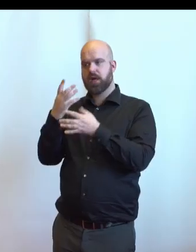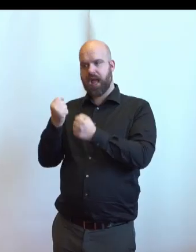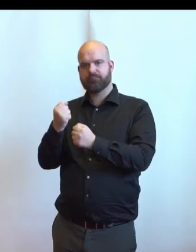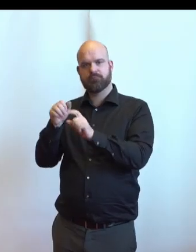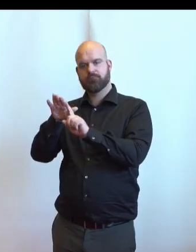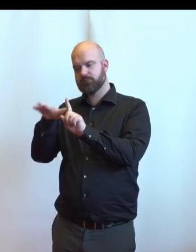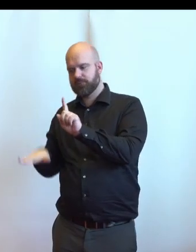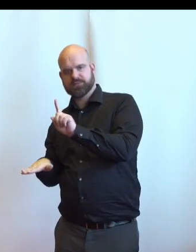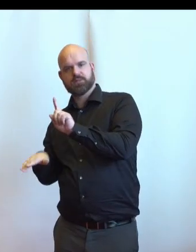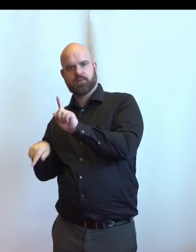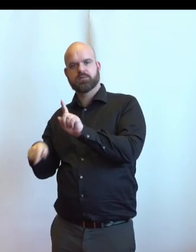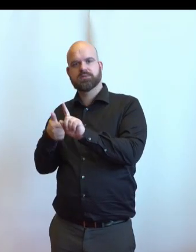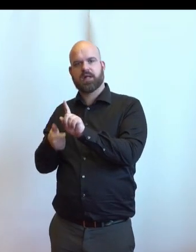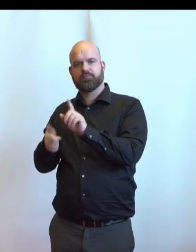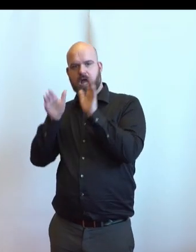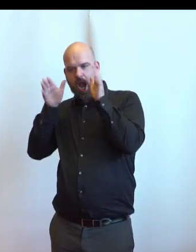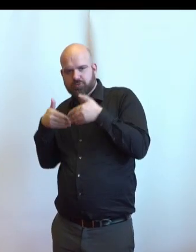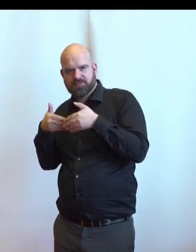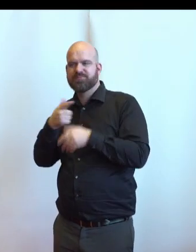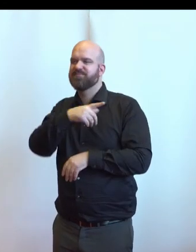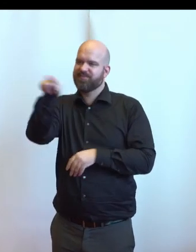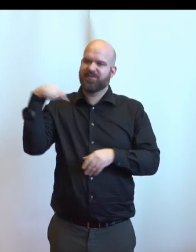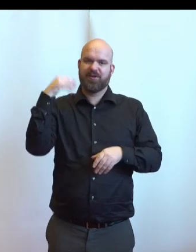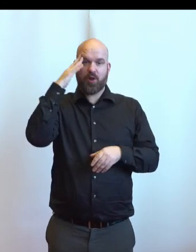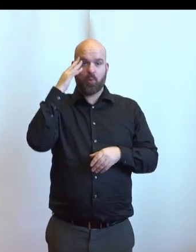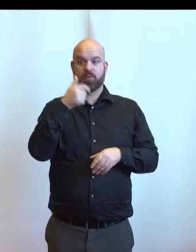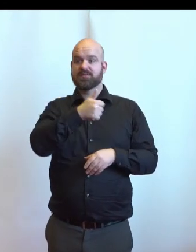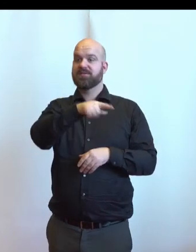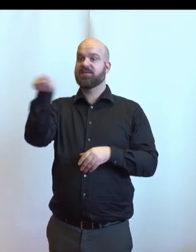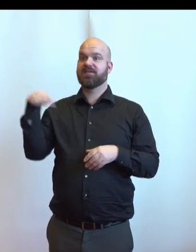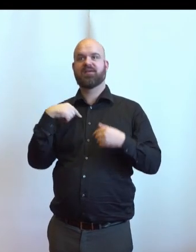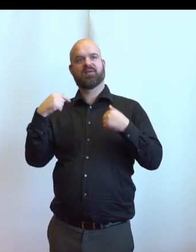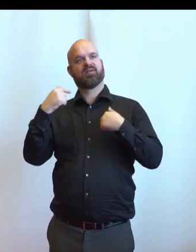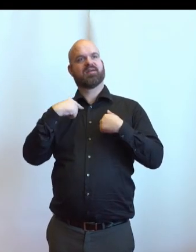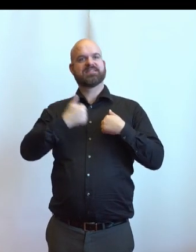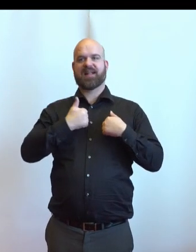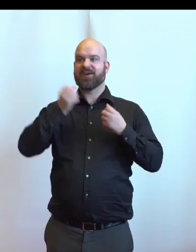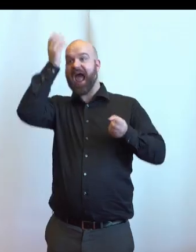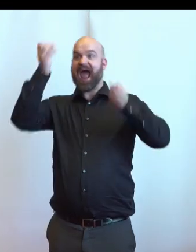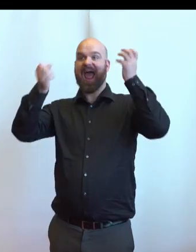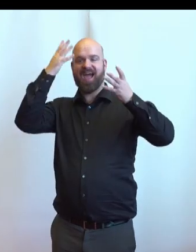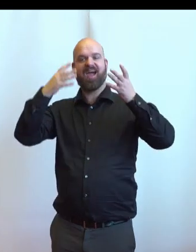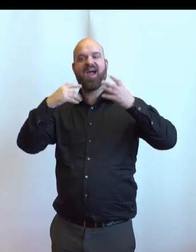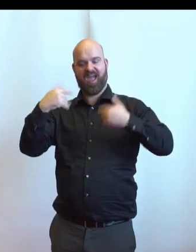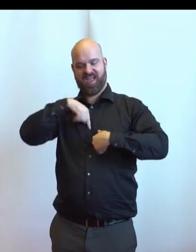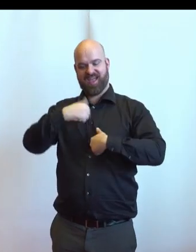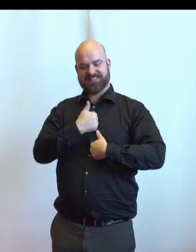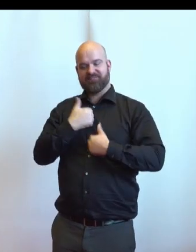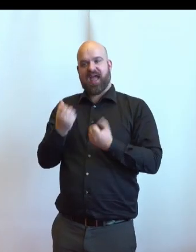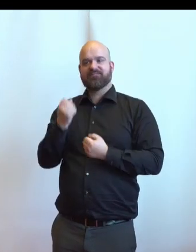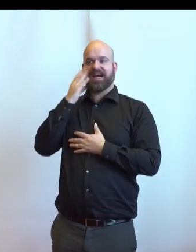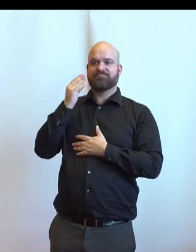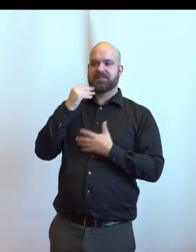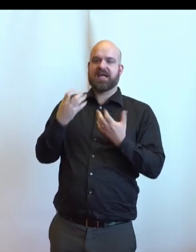these innovations also have a personal, I would say, association with the topic, it works even